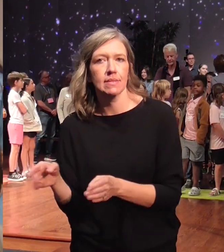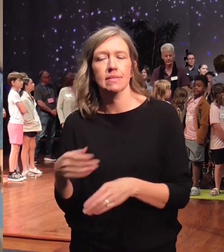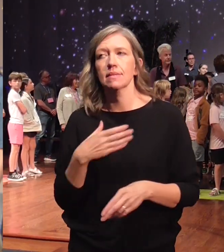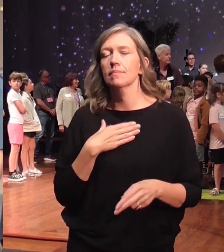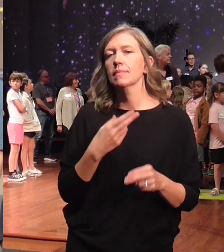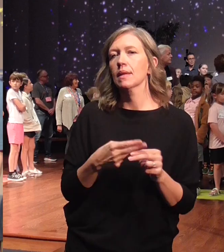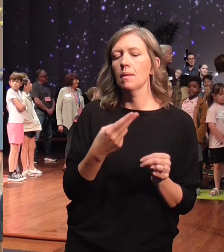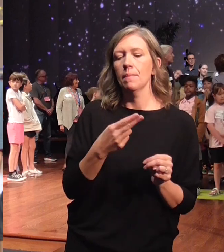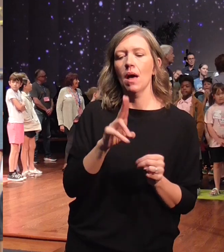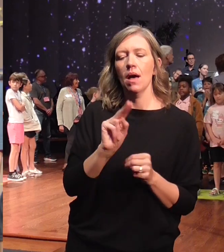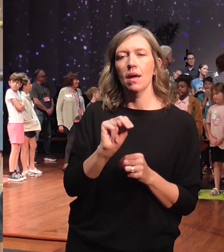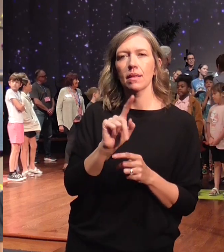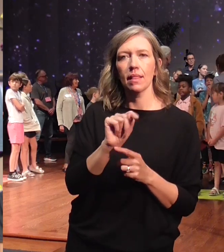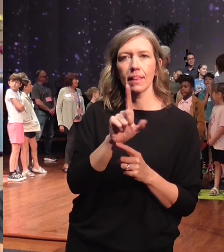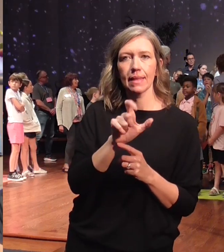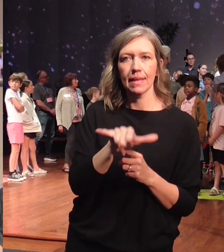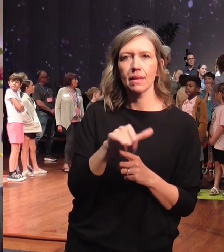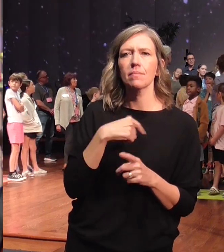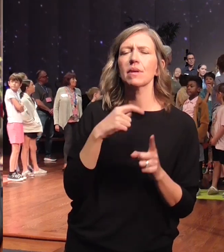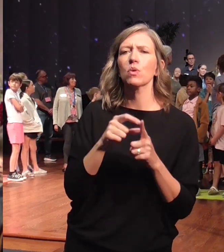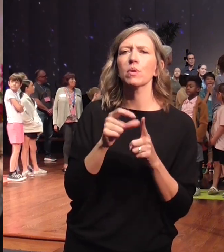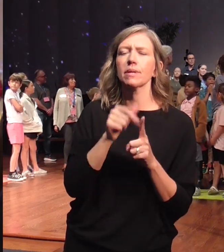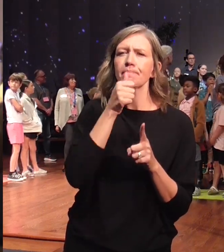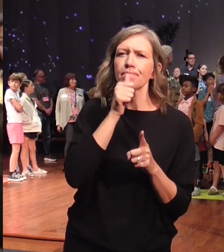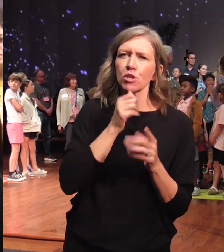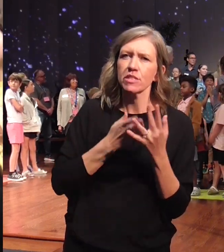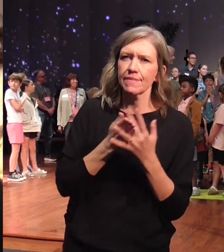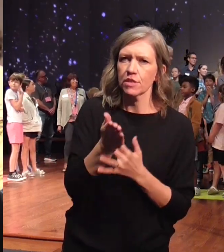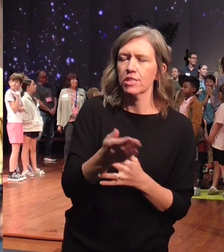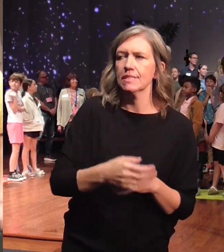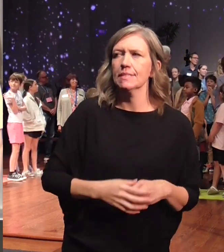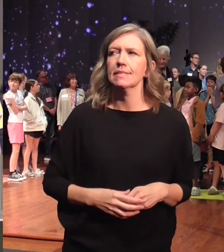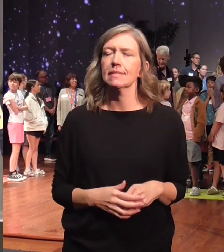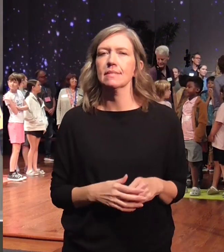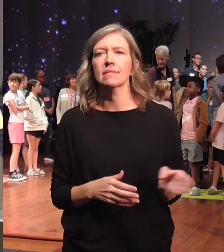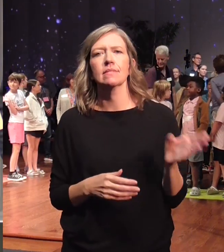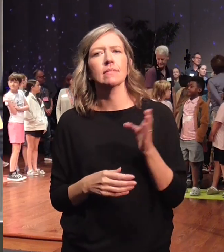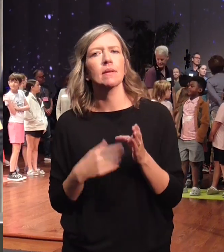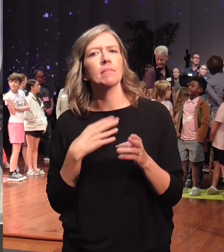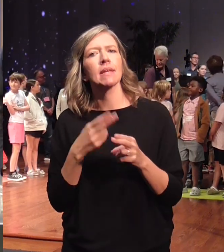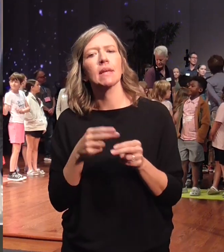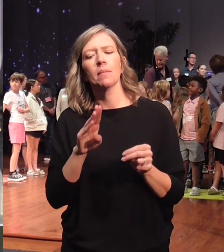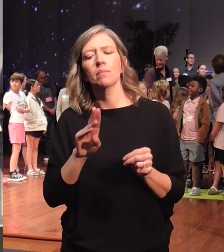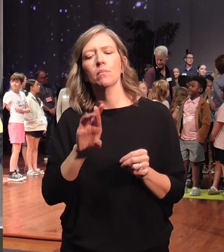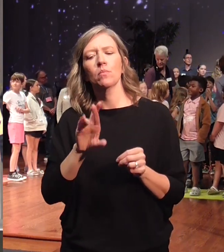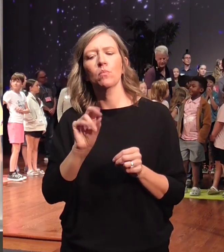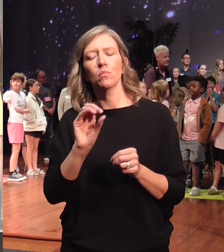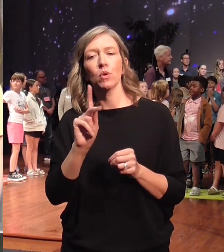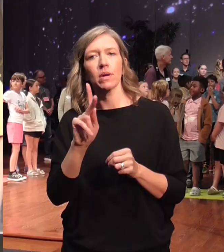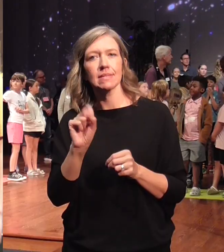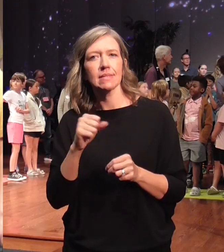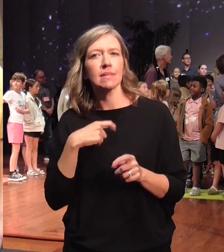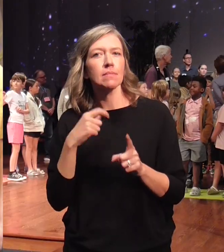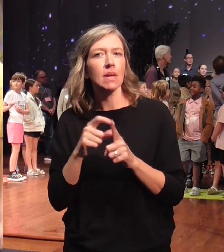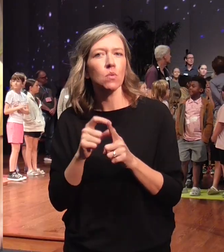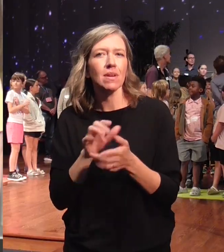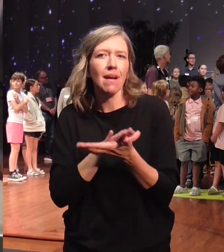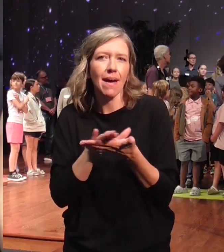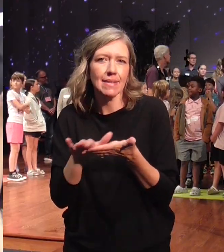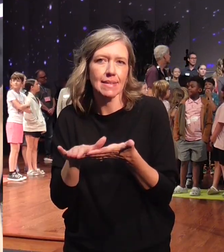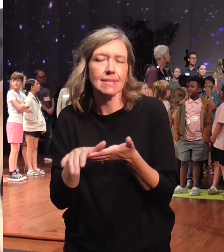name is Huntley, and my power word is perseverance. My name is Brooks, and my power word is